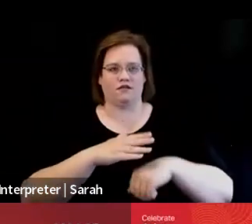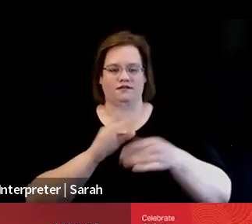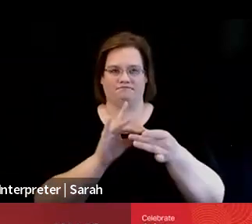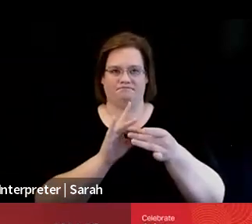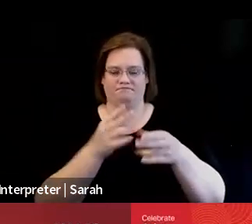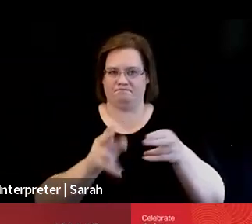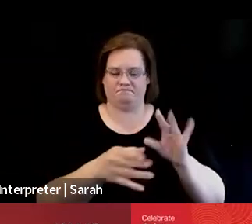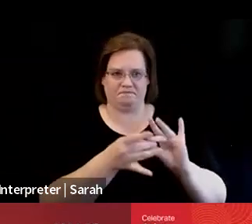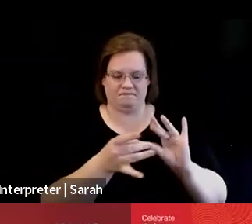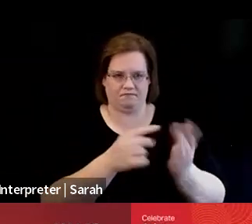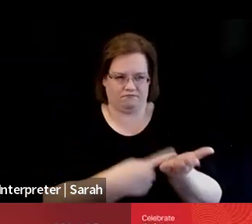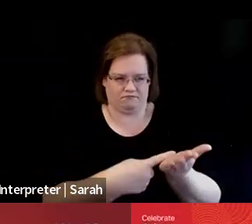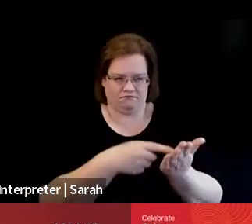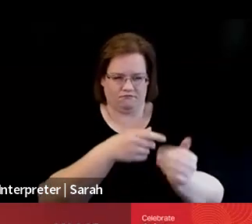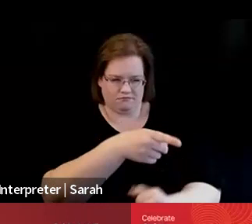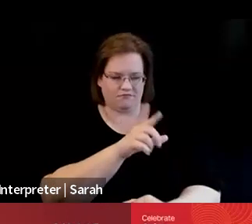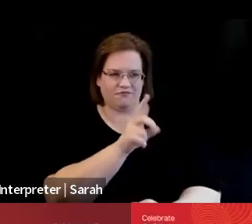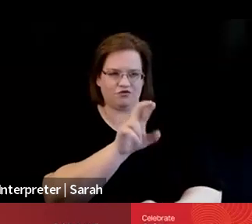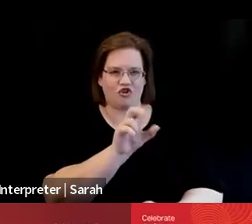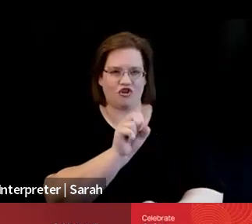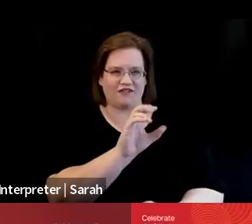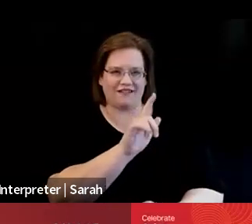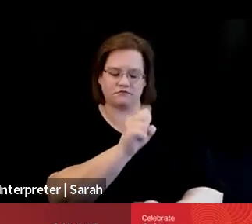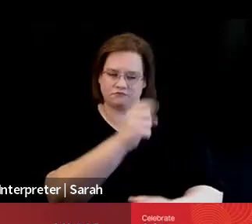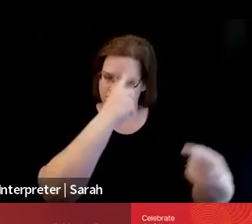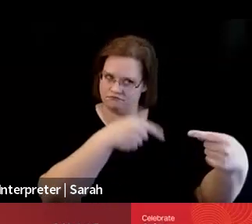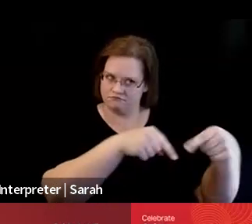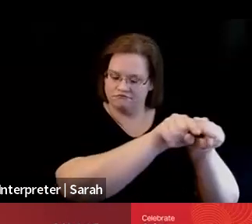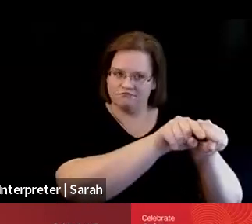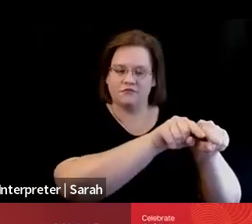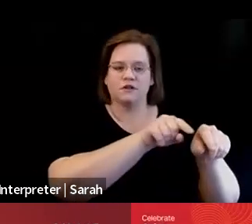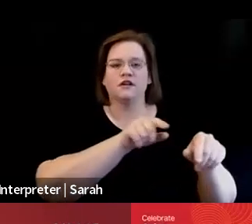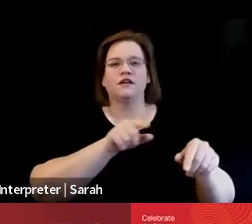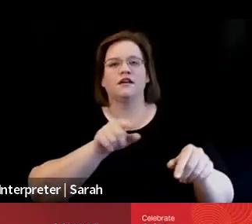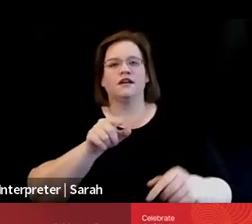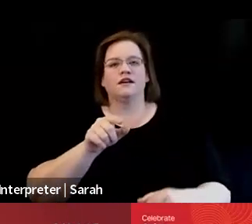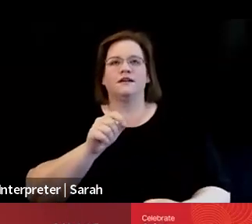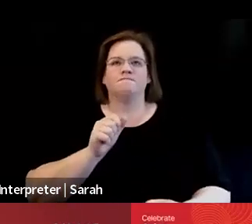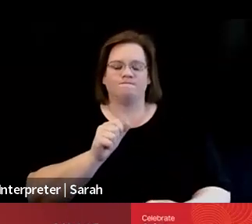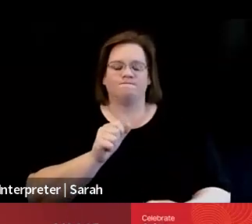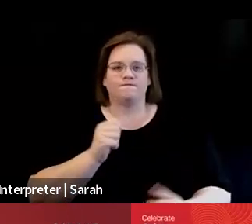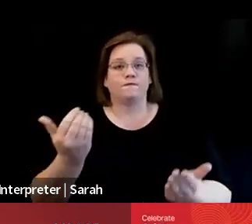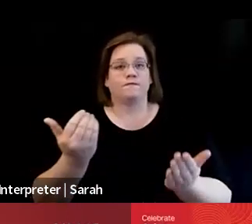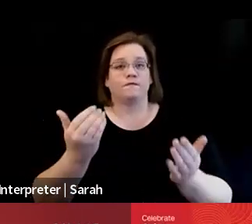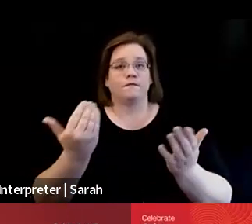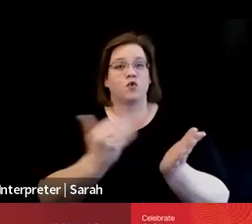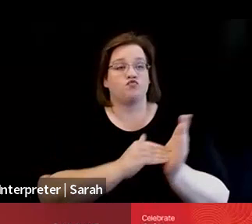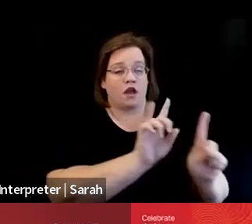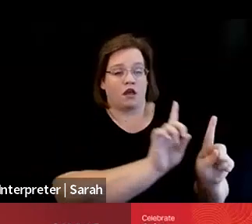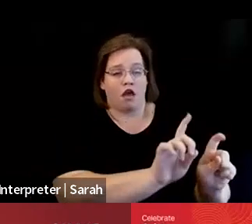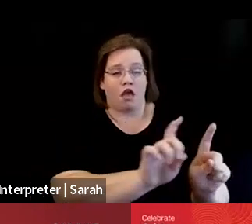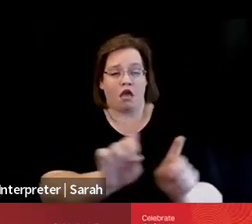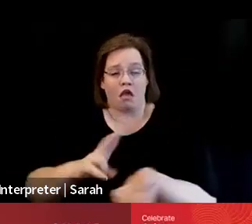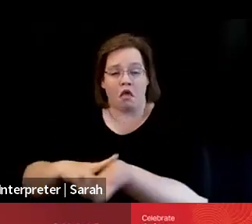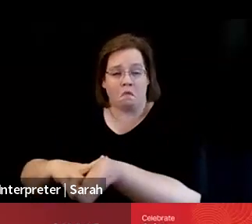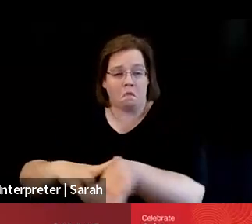said, Dr. Scales, and I agree. I think that it's probably, if it were to be reassessed right now, I think we